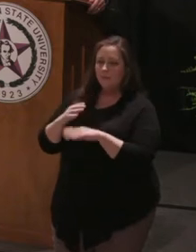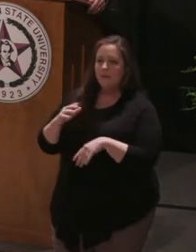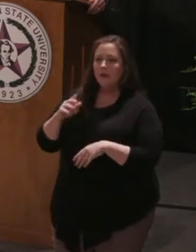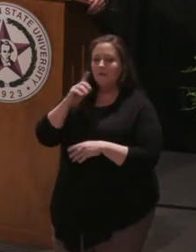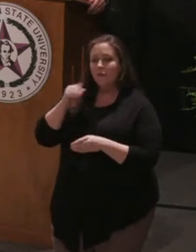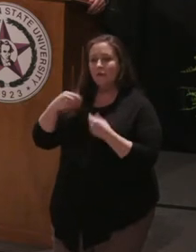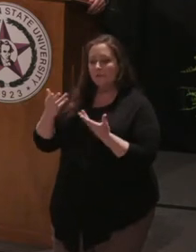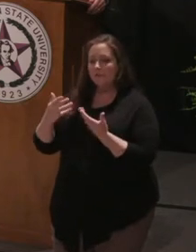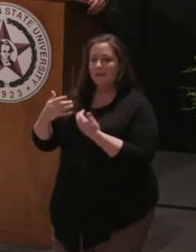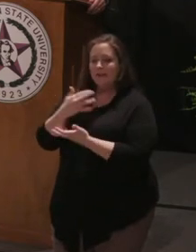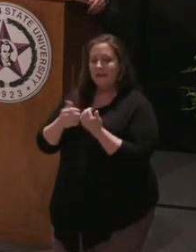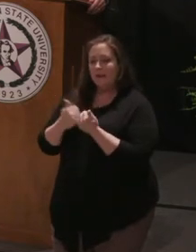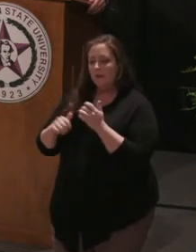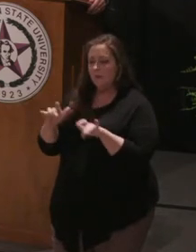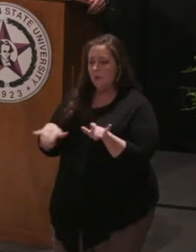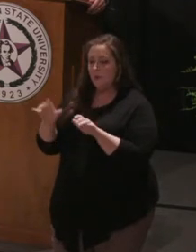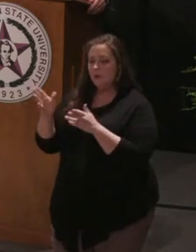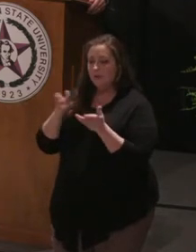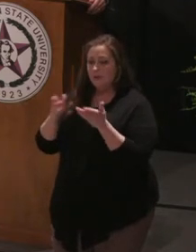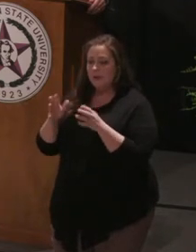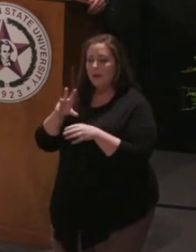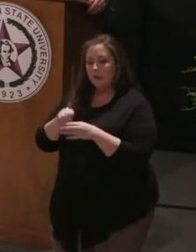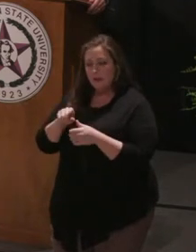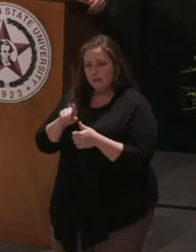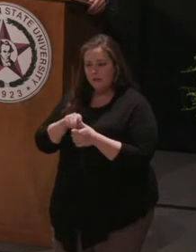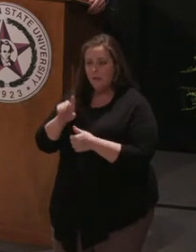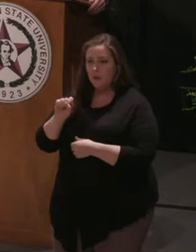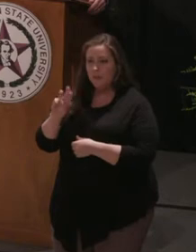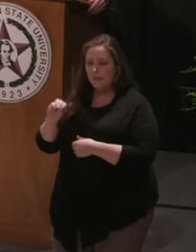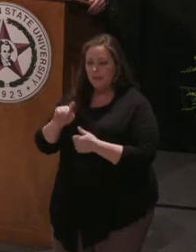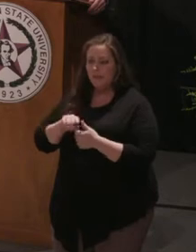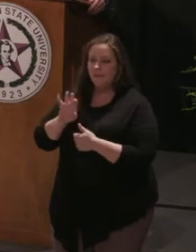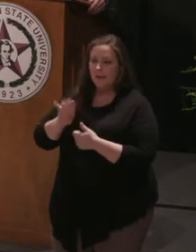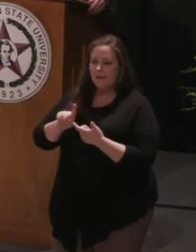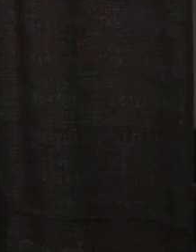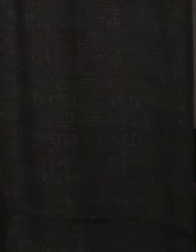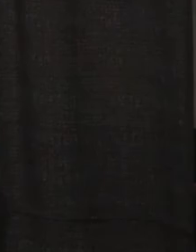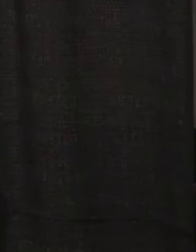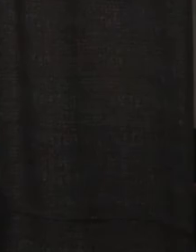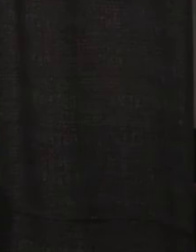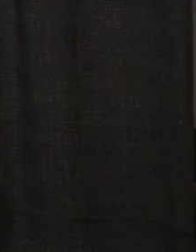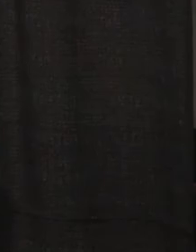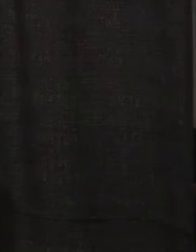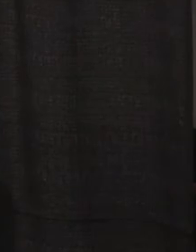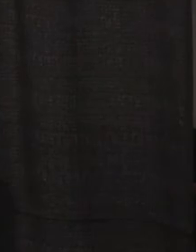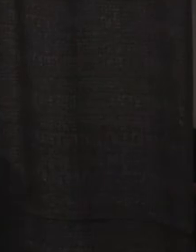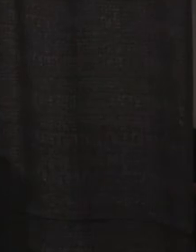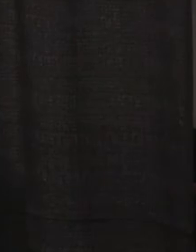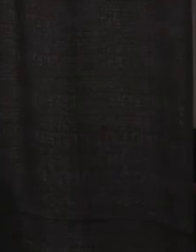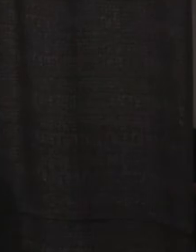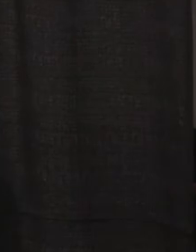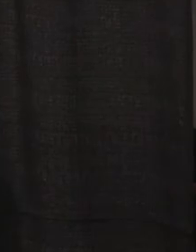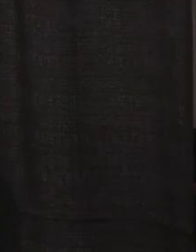of interactive computer services, including social media providers like Facebook and Twitter, both for